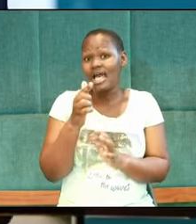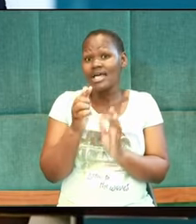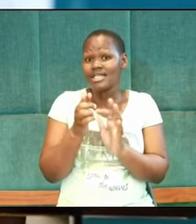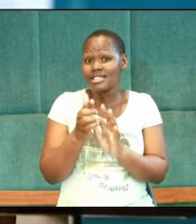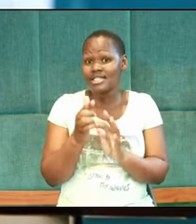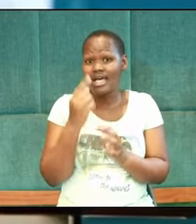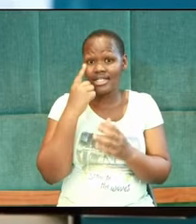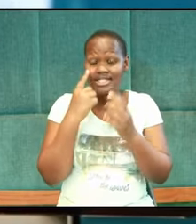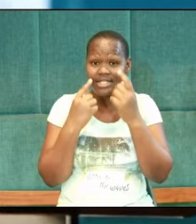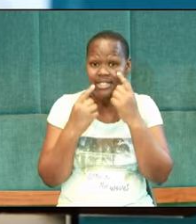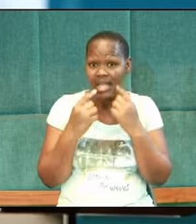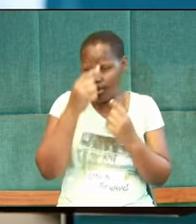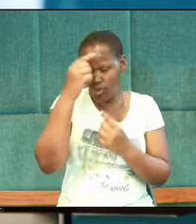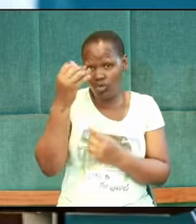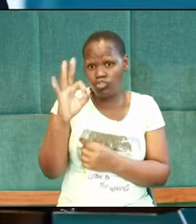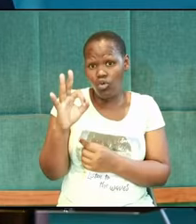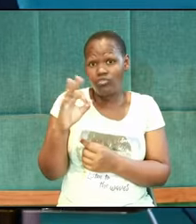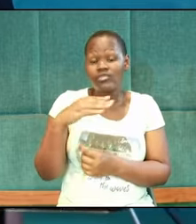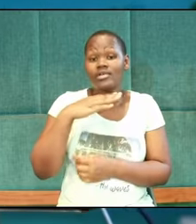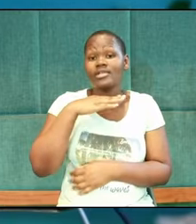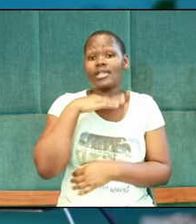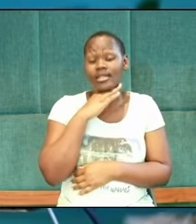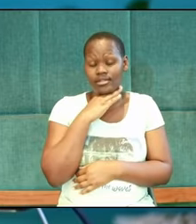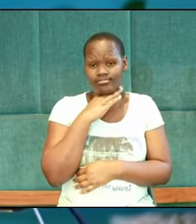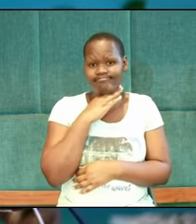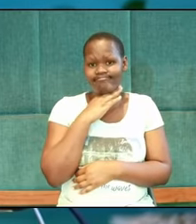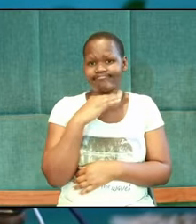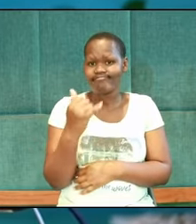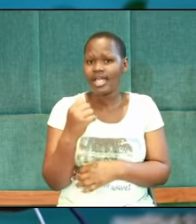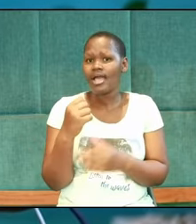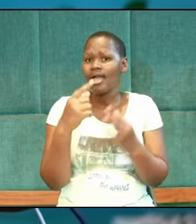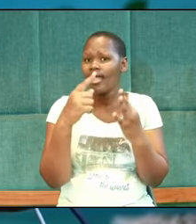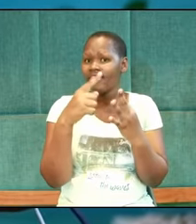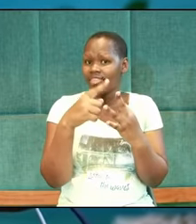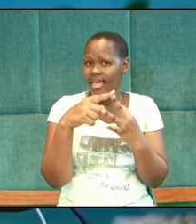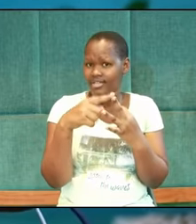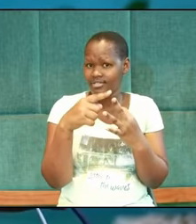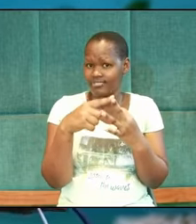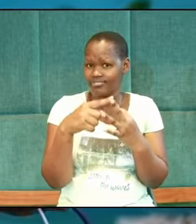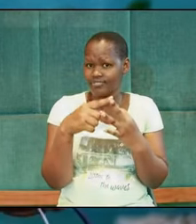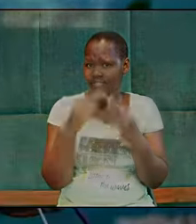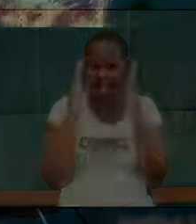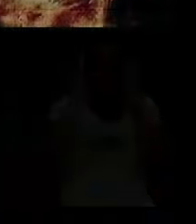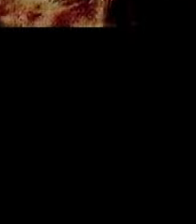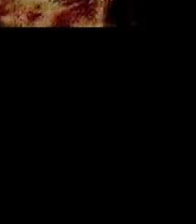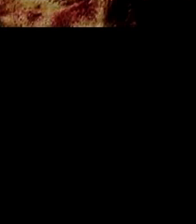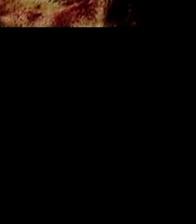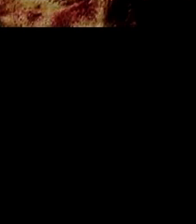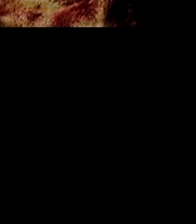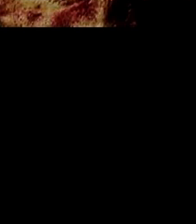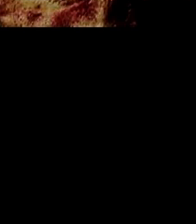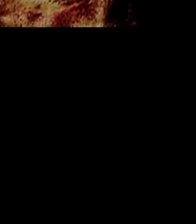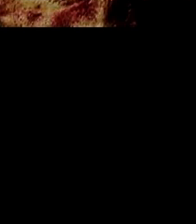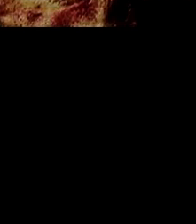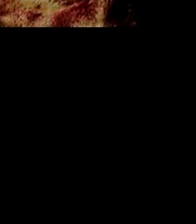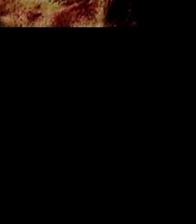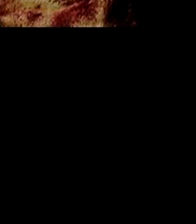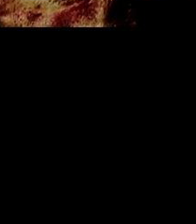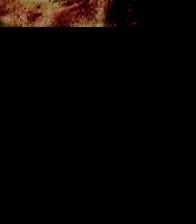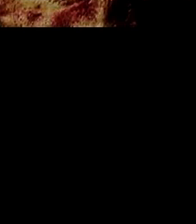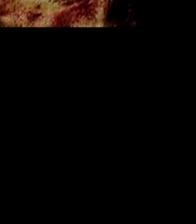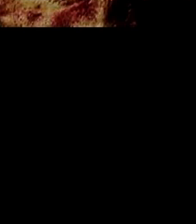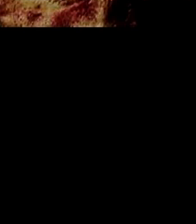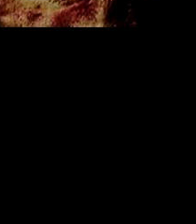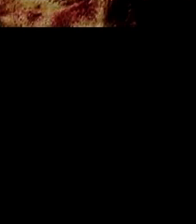death. The third reason Jesus cried is the focus of our subject. And he drew near. He saw the